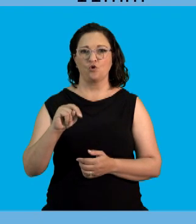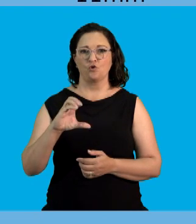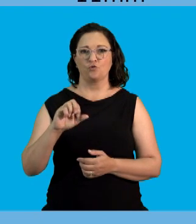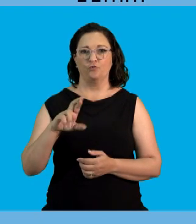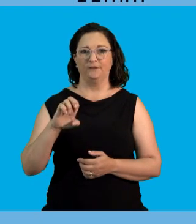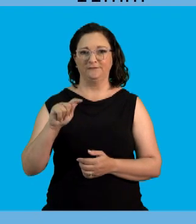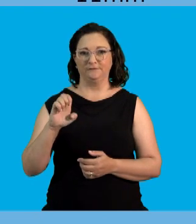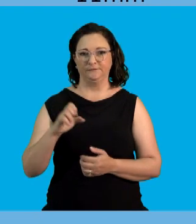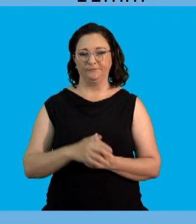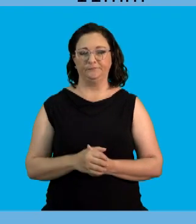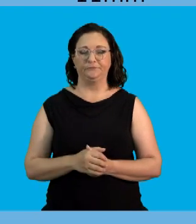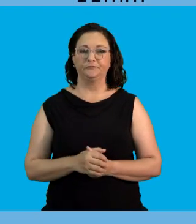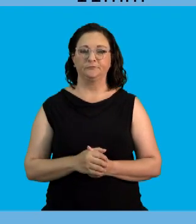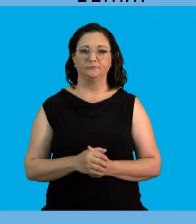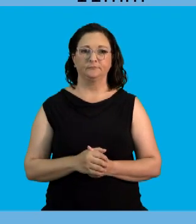concrete.